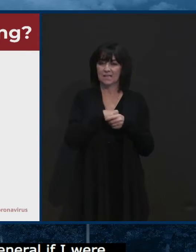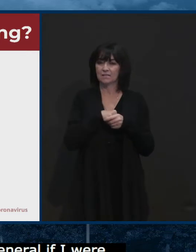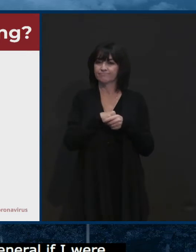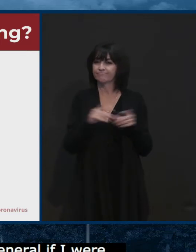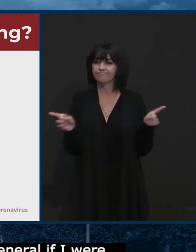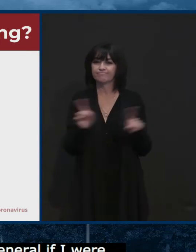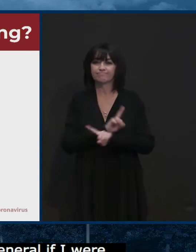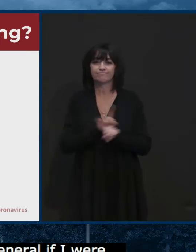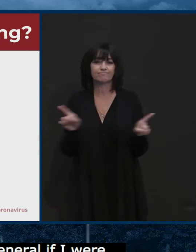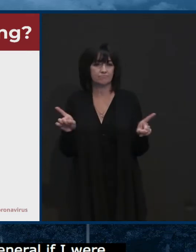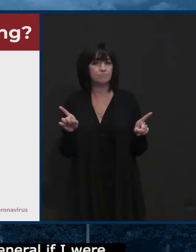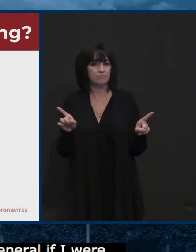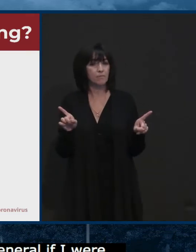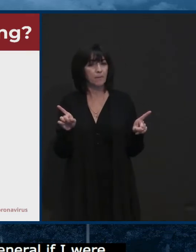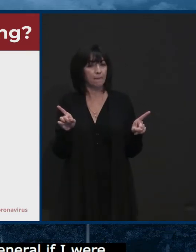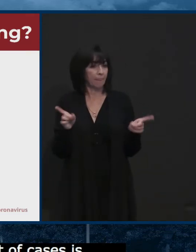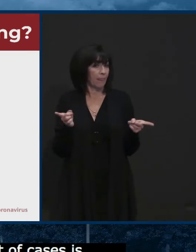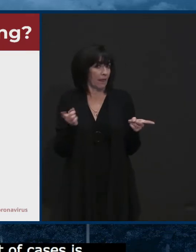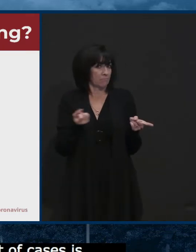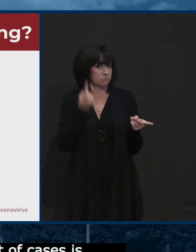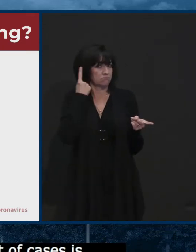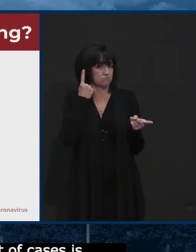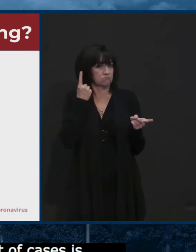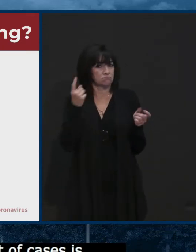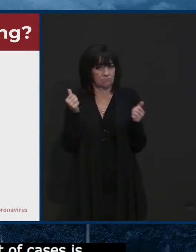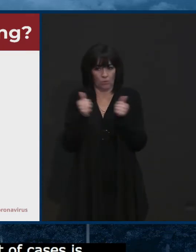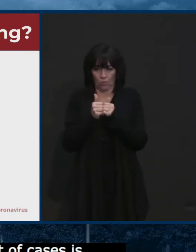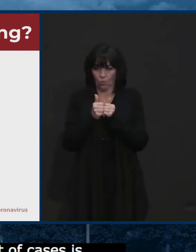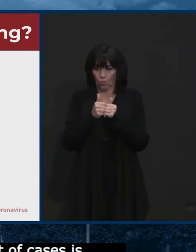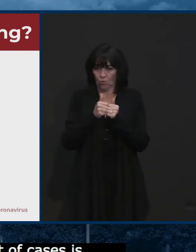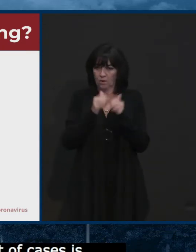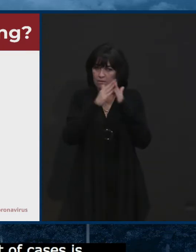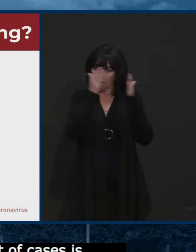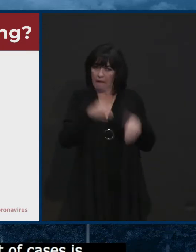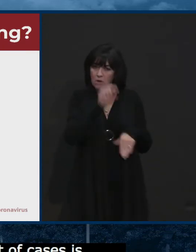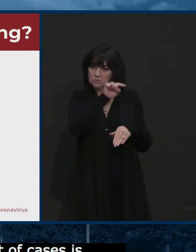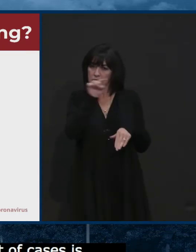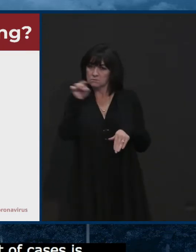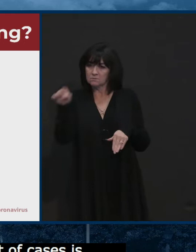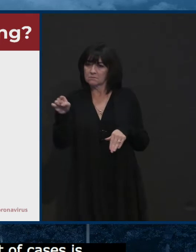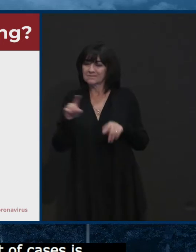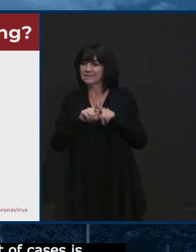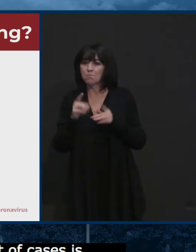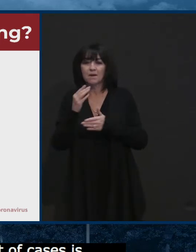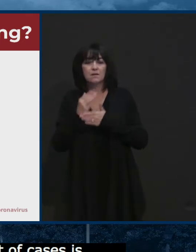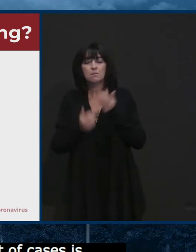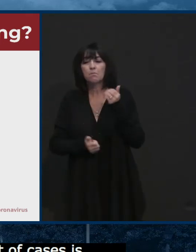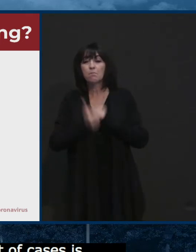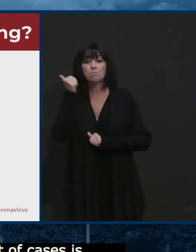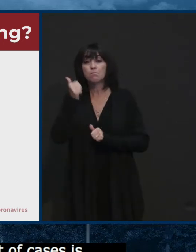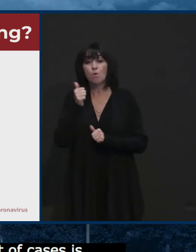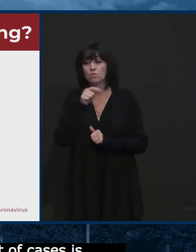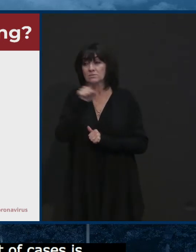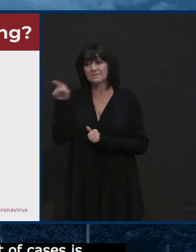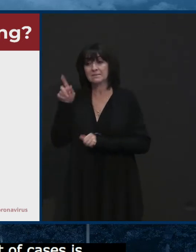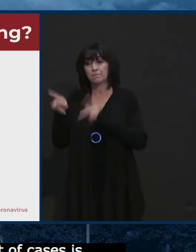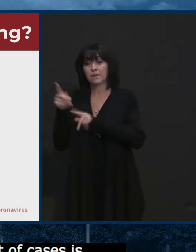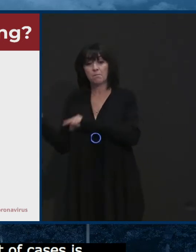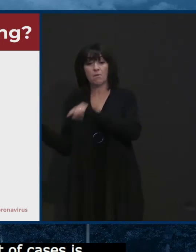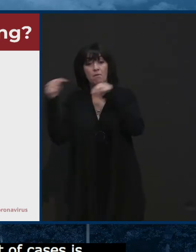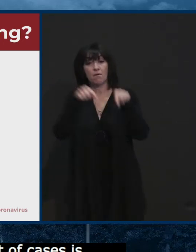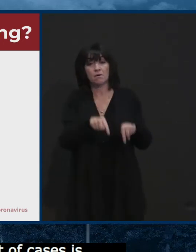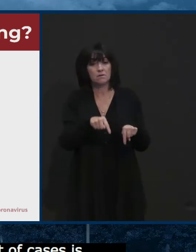with either household members, because we are seeing in-household spread, or people who aren't a member of their household. Eating